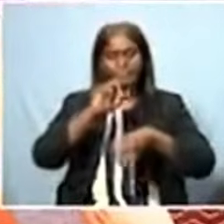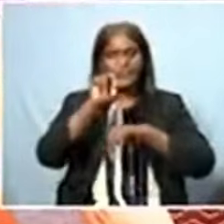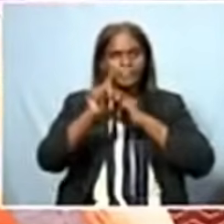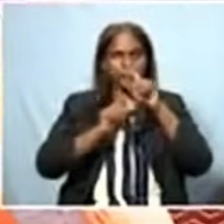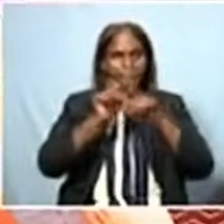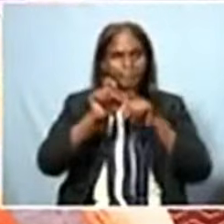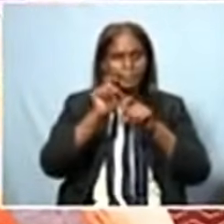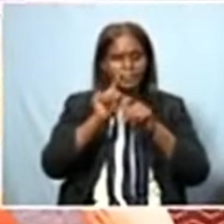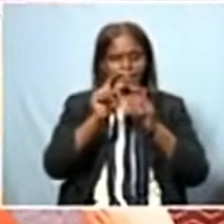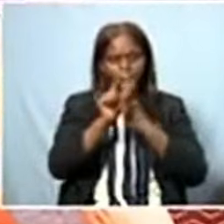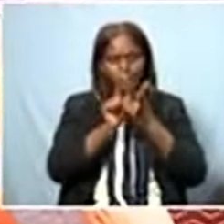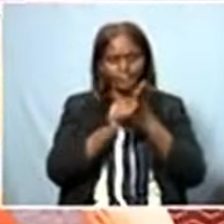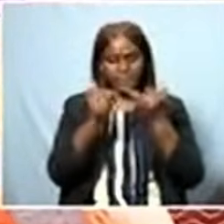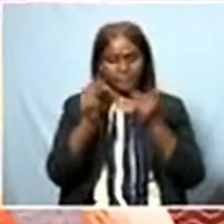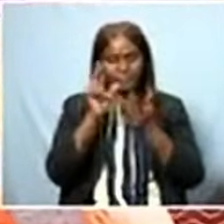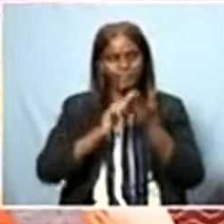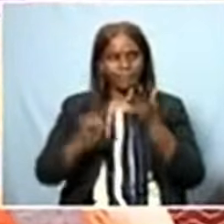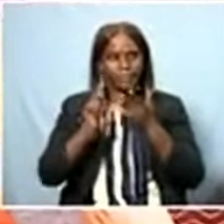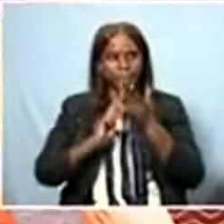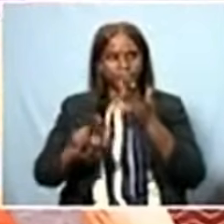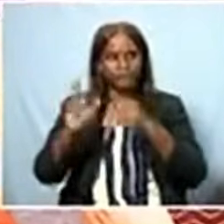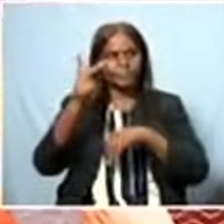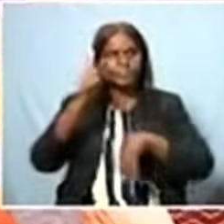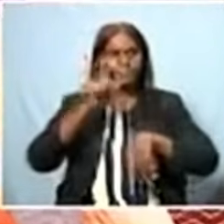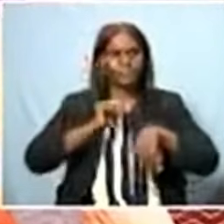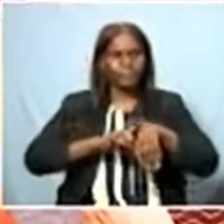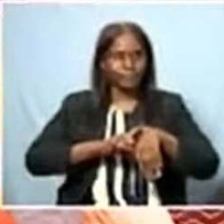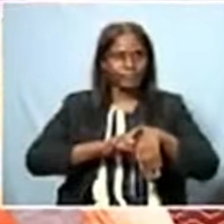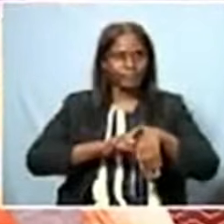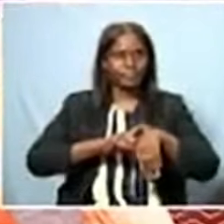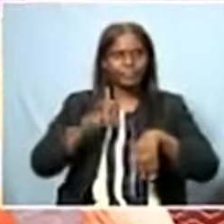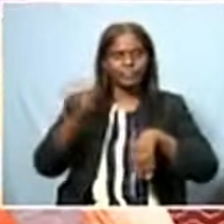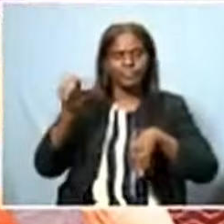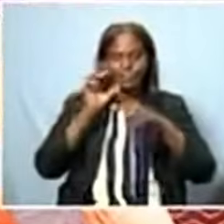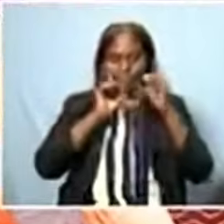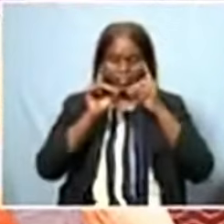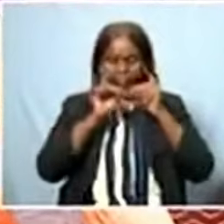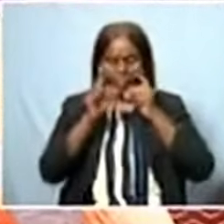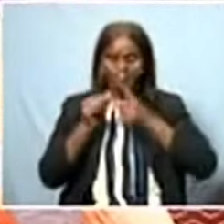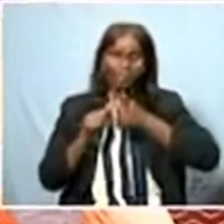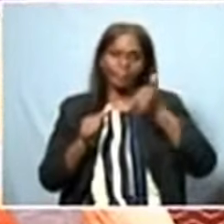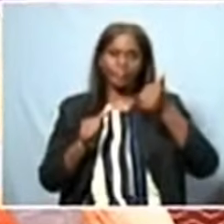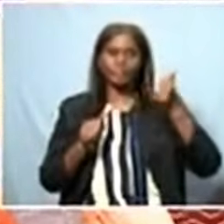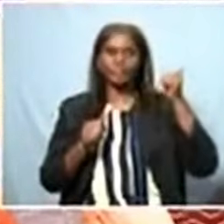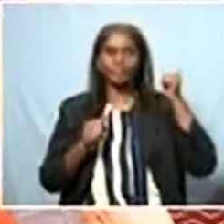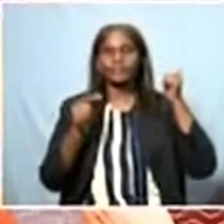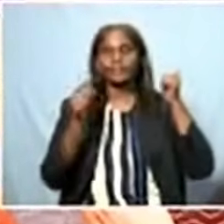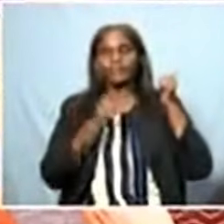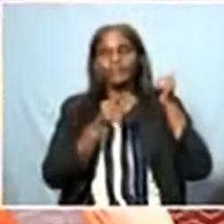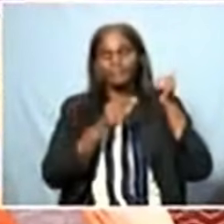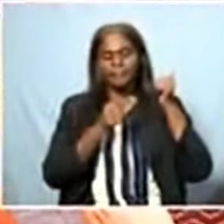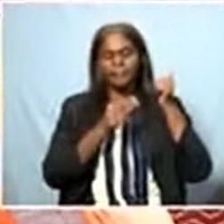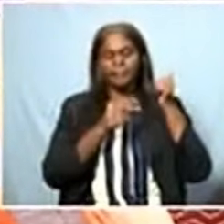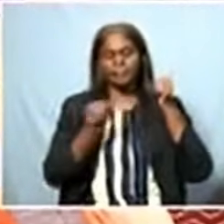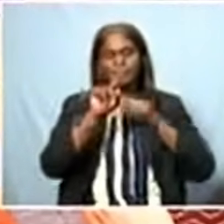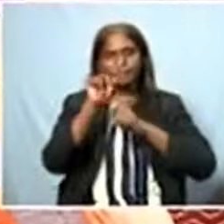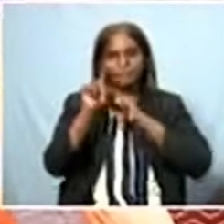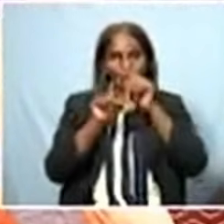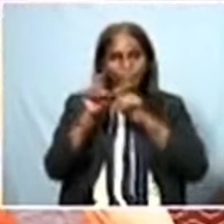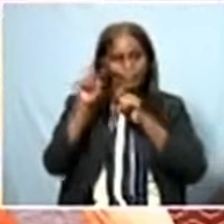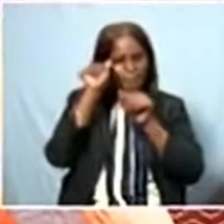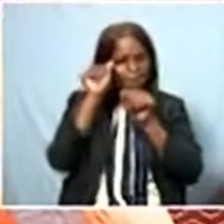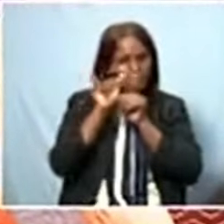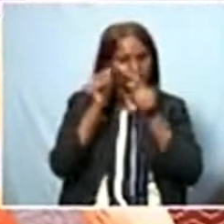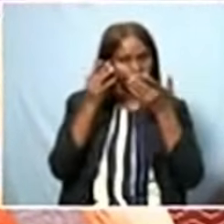is that the bill be now read the third time. Any debate, any objection? The question is